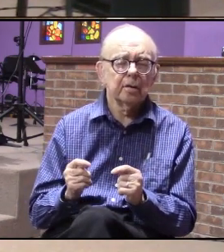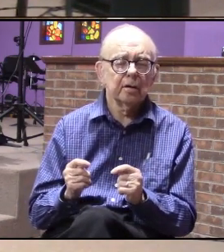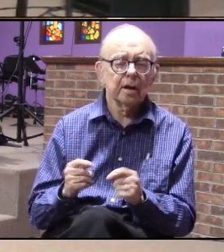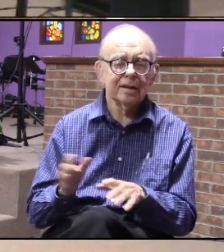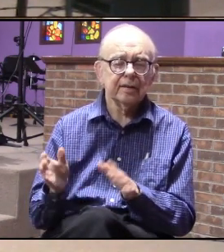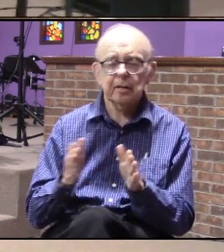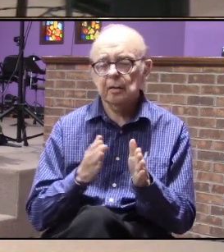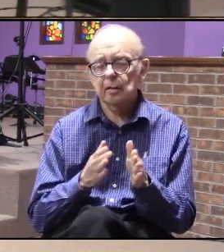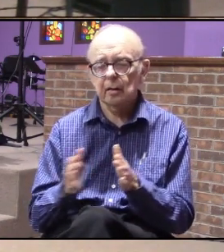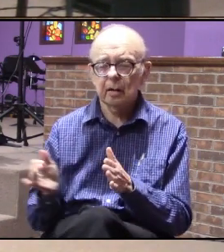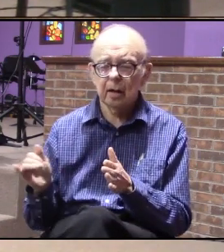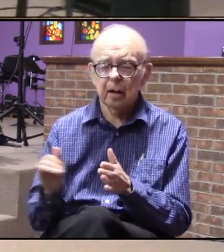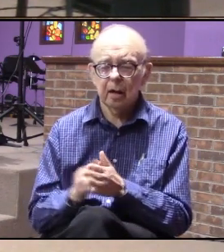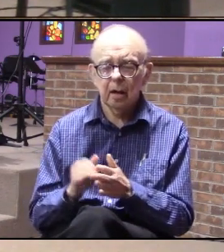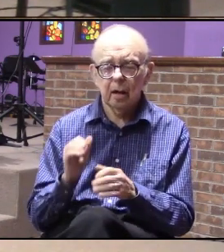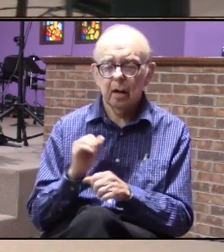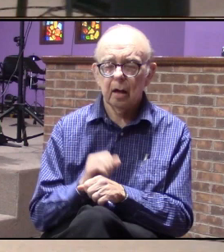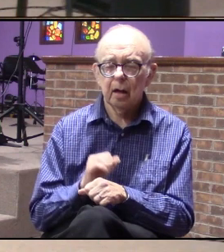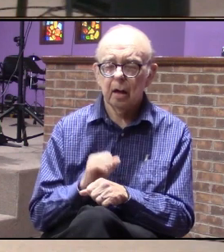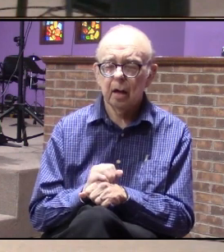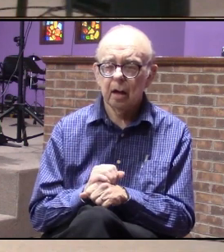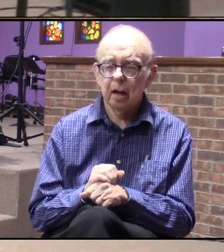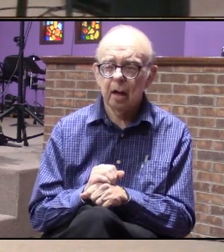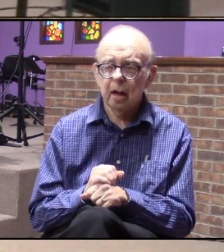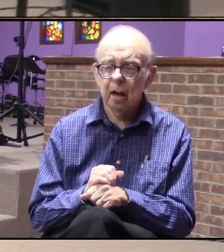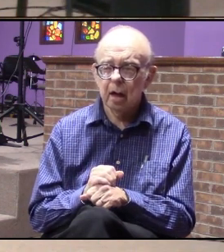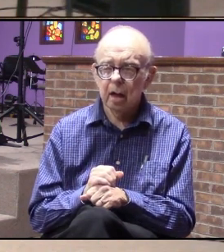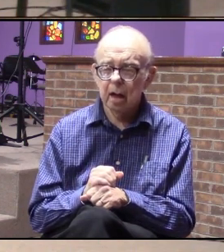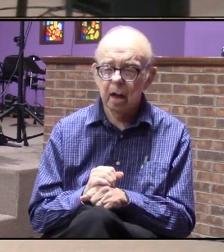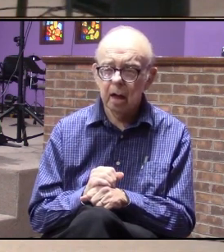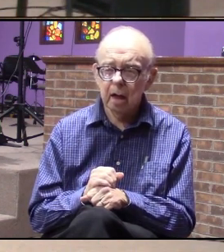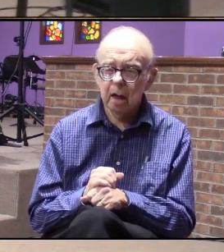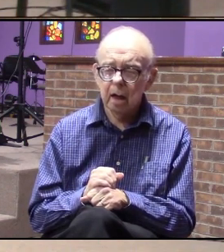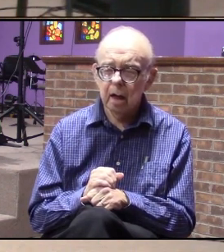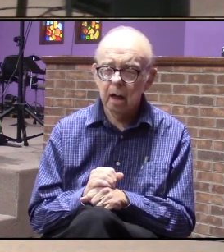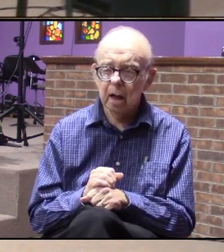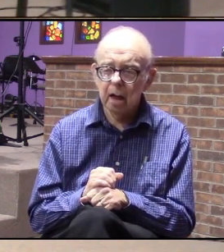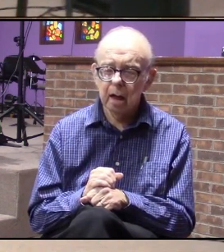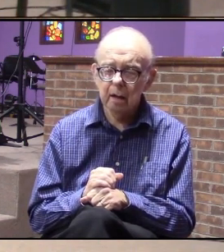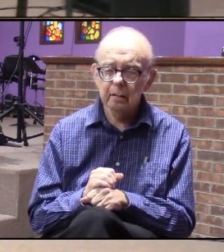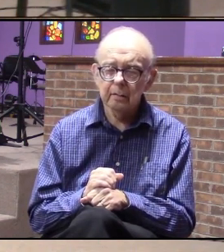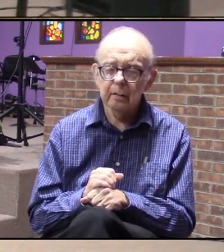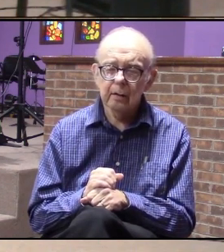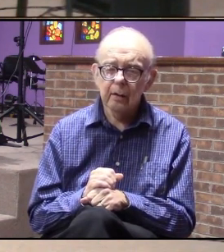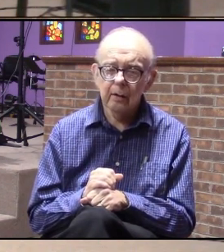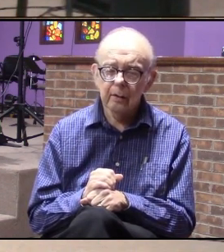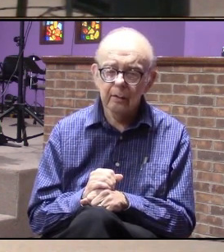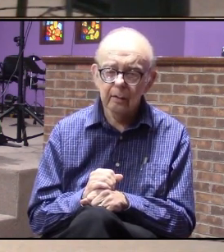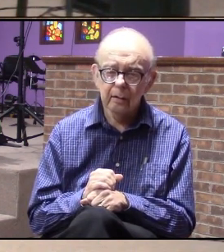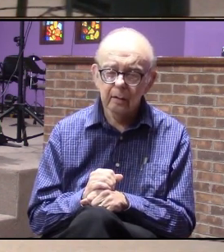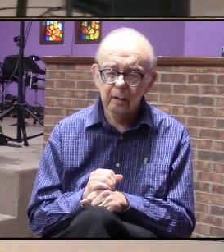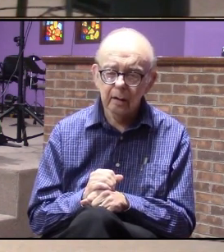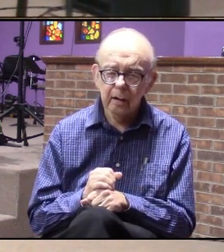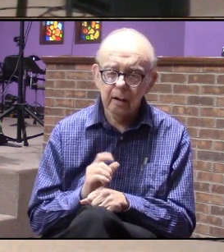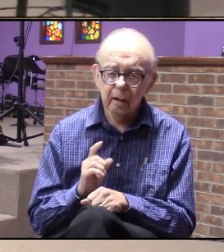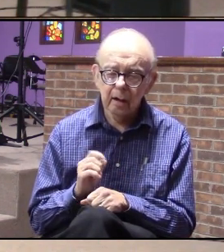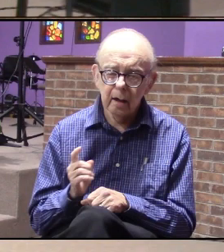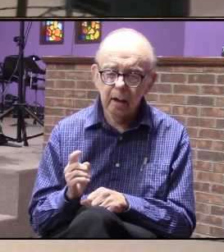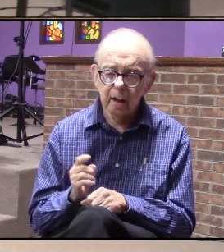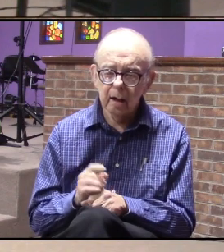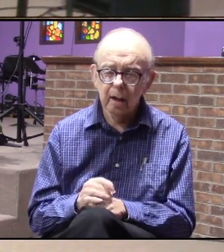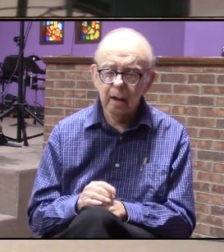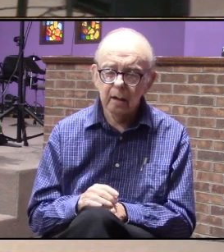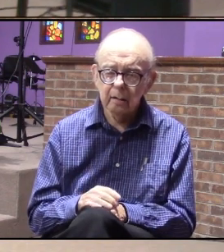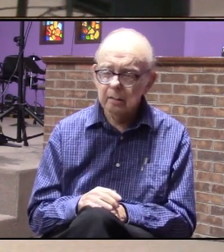plan that worked. If I can keep this in the right position, I need to do one of those tape